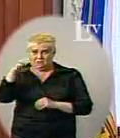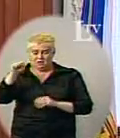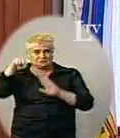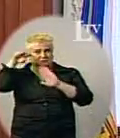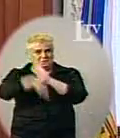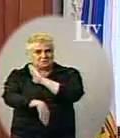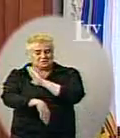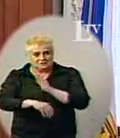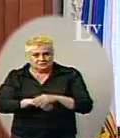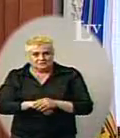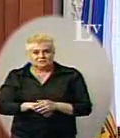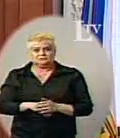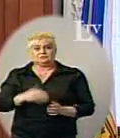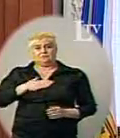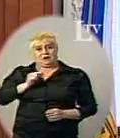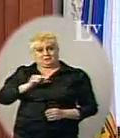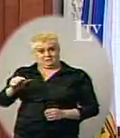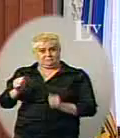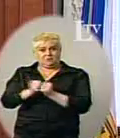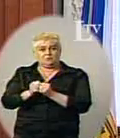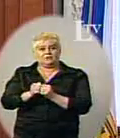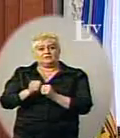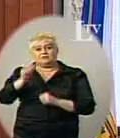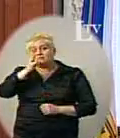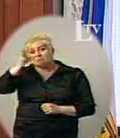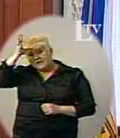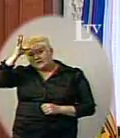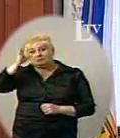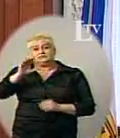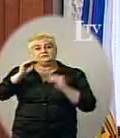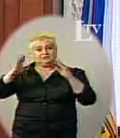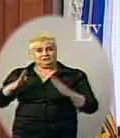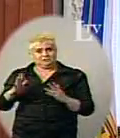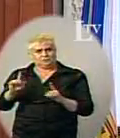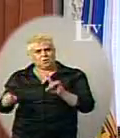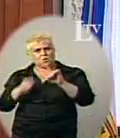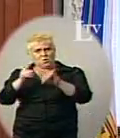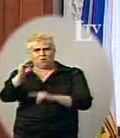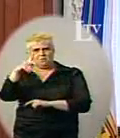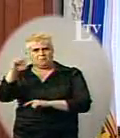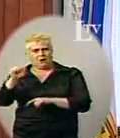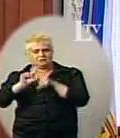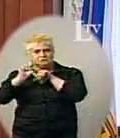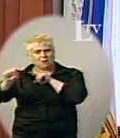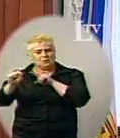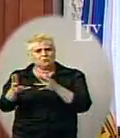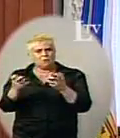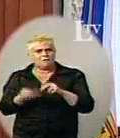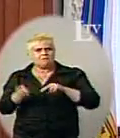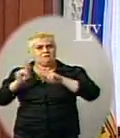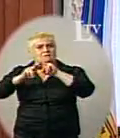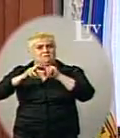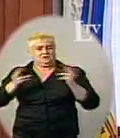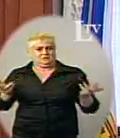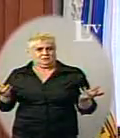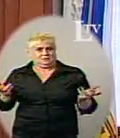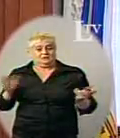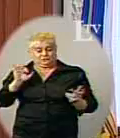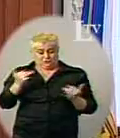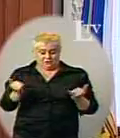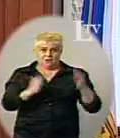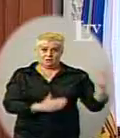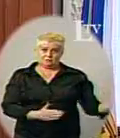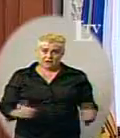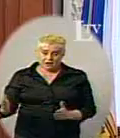with parents and teachers, want better results for every student. The plan will help